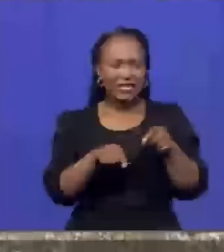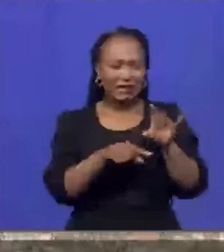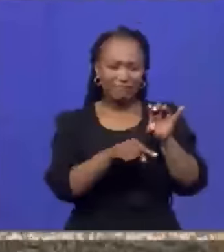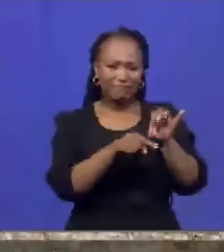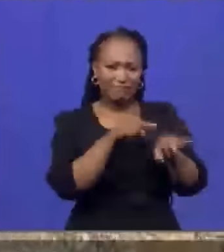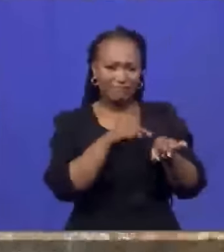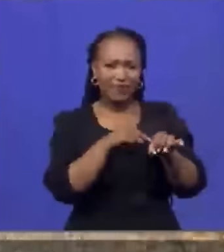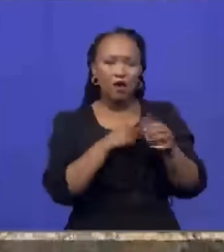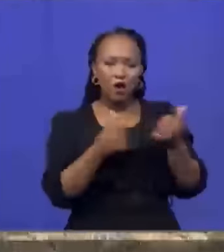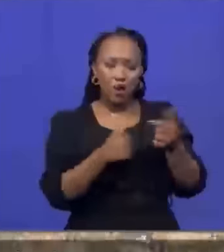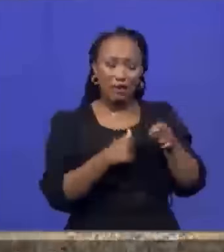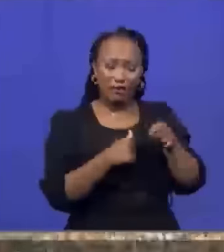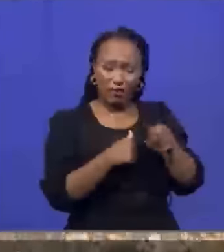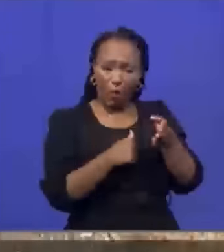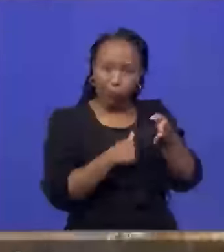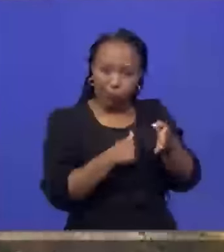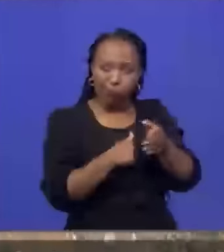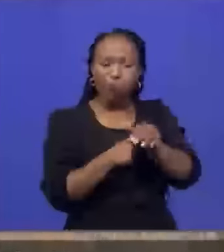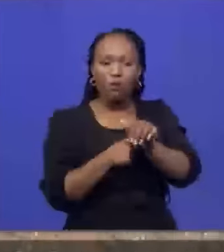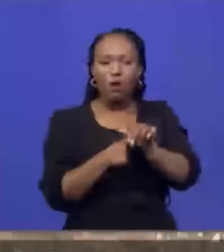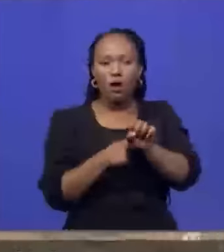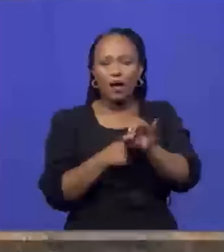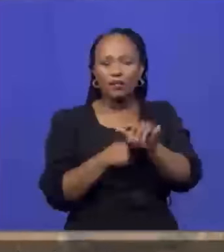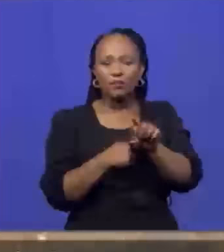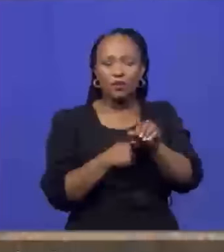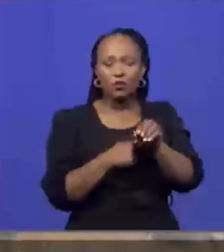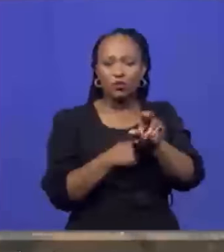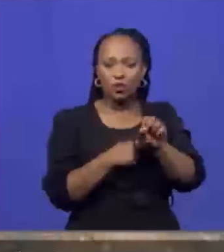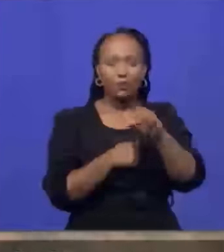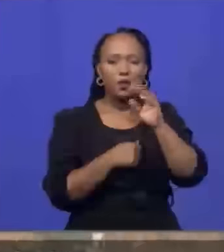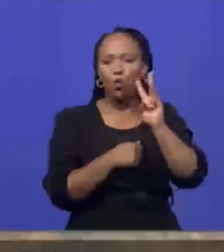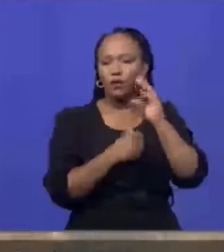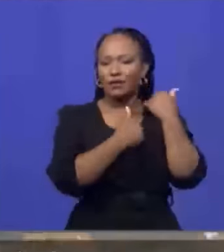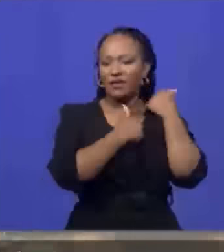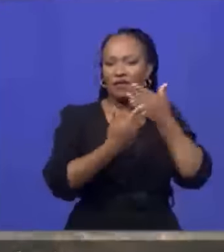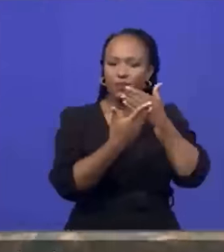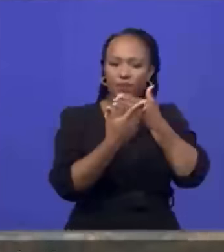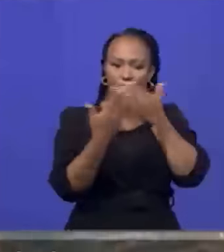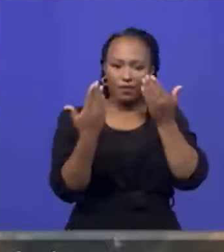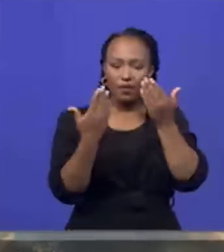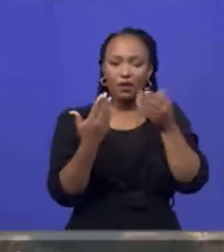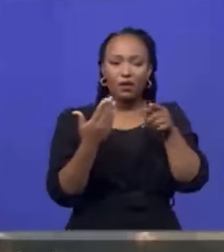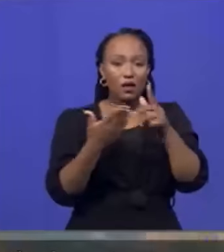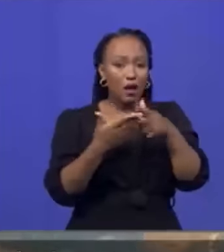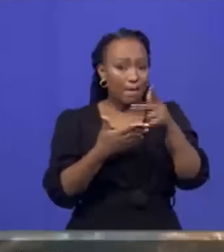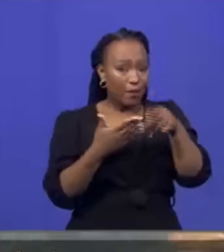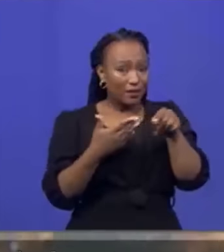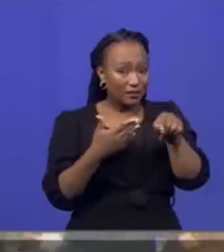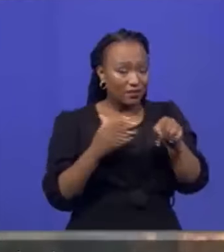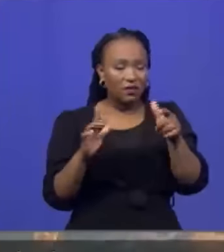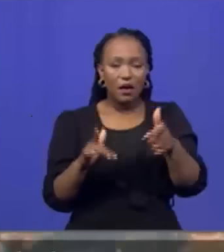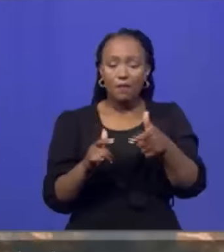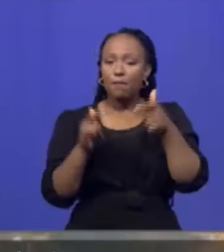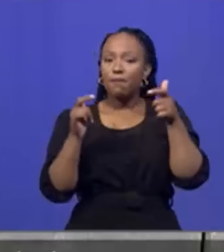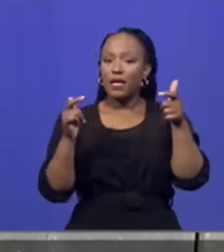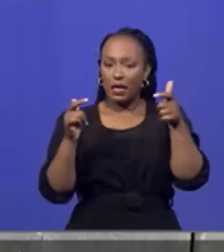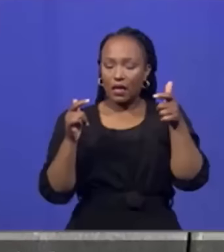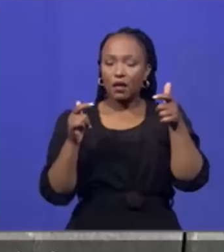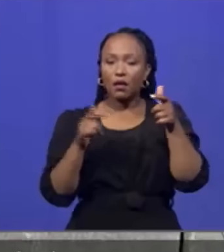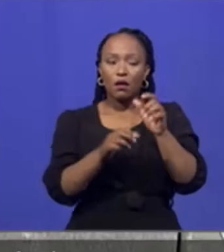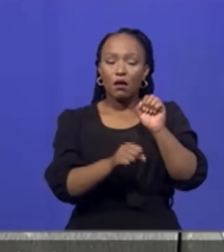marela. Projeke ya mamadudu ka bophara ene ga eme badudi ba motse wa Mafefe ba nnoši. ke project